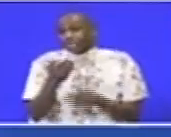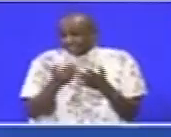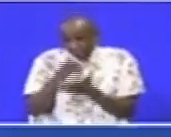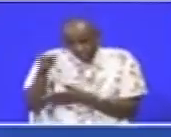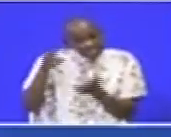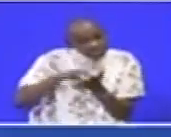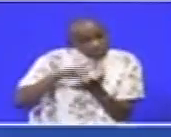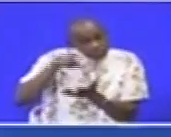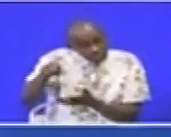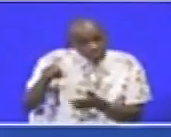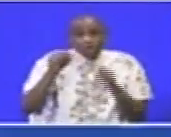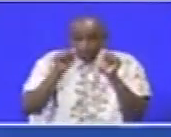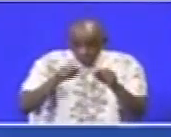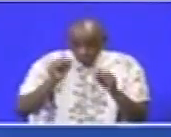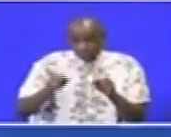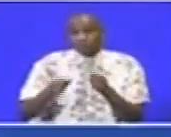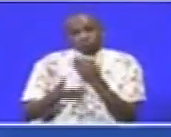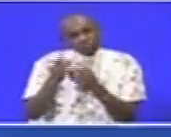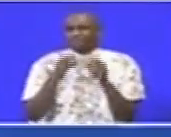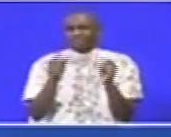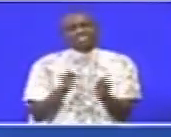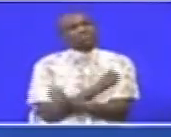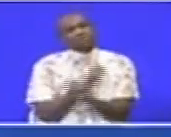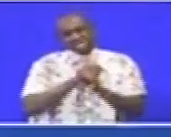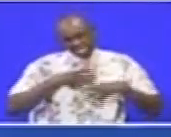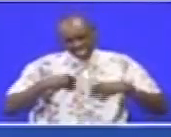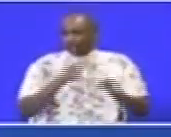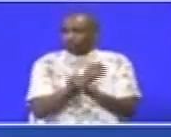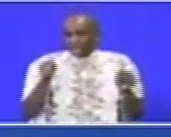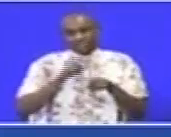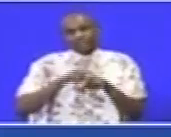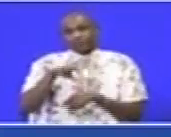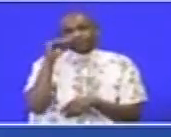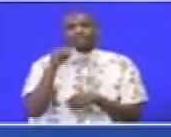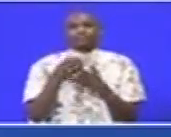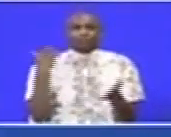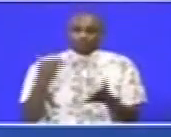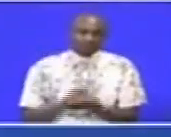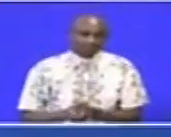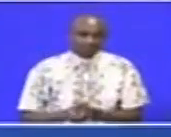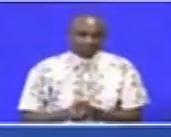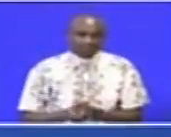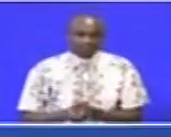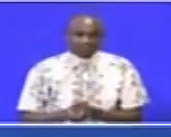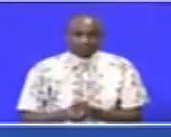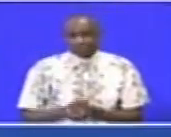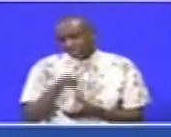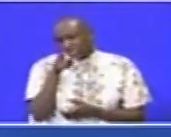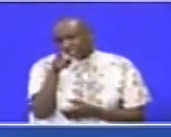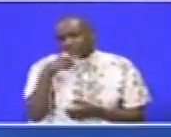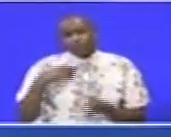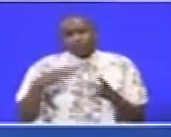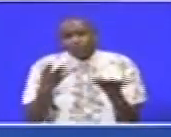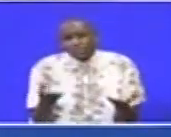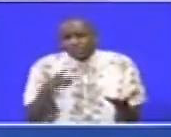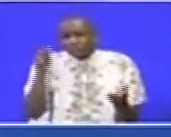conditions are conditions that can be treated very effectively if diagnosed early. Children usually are afraid of what